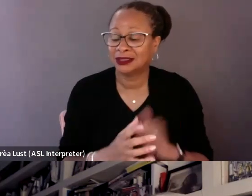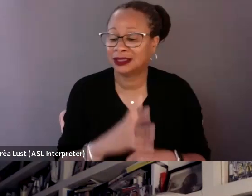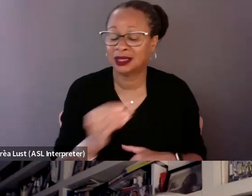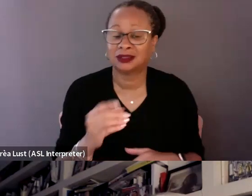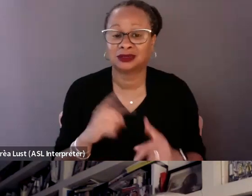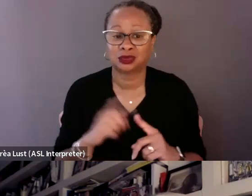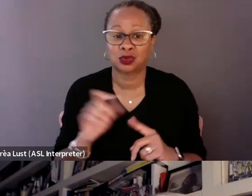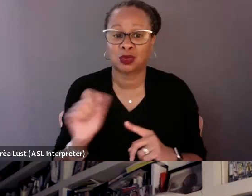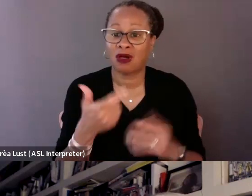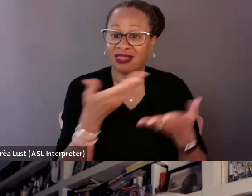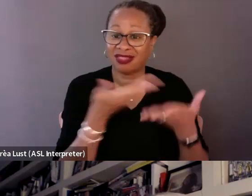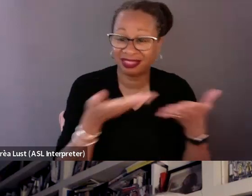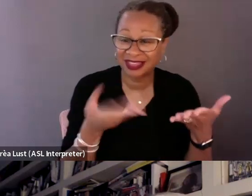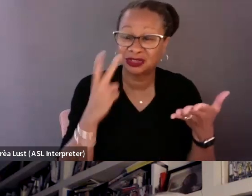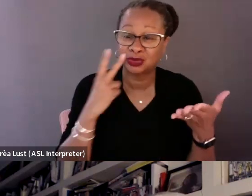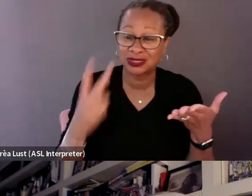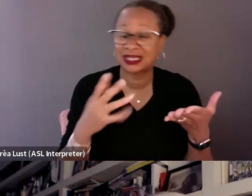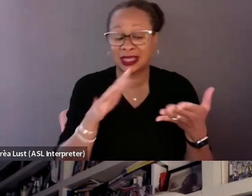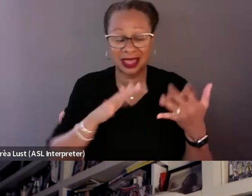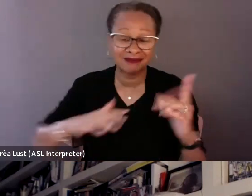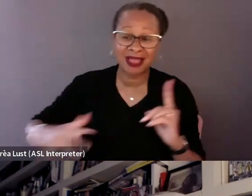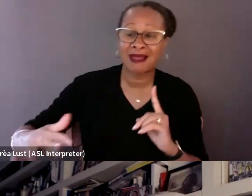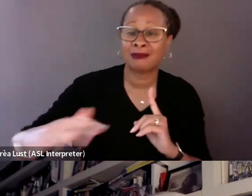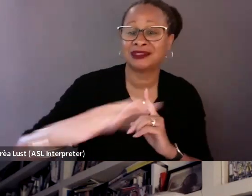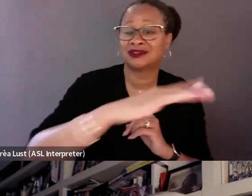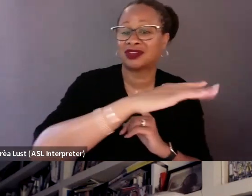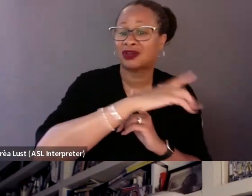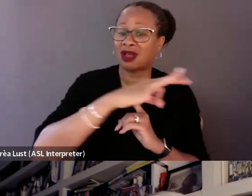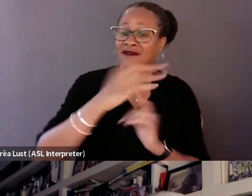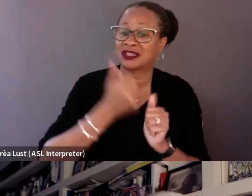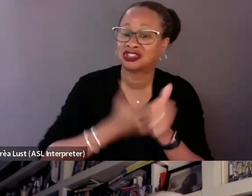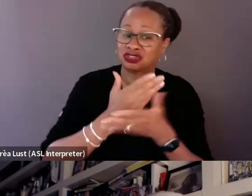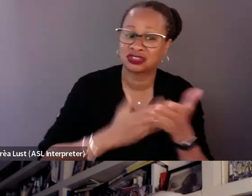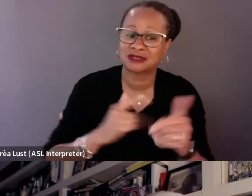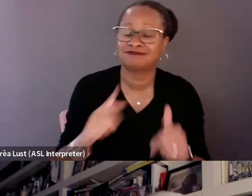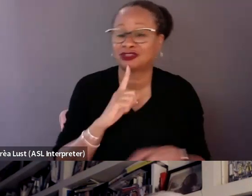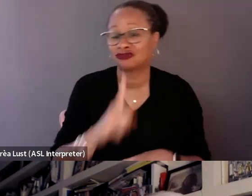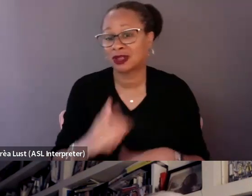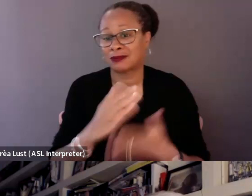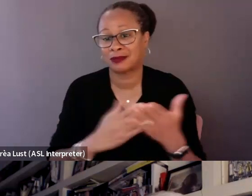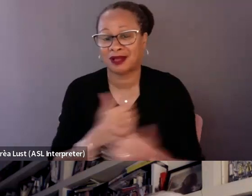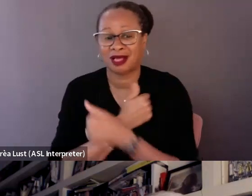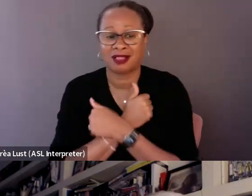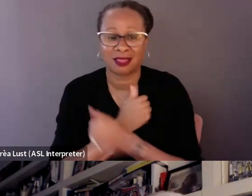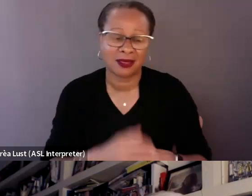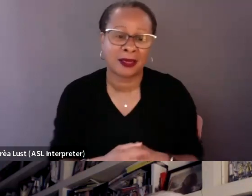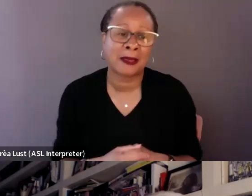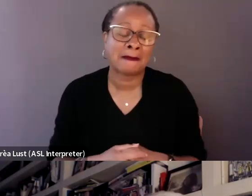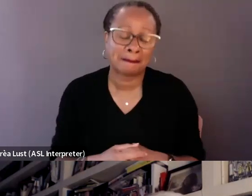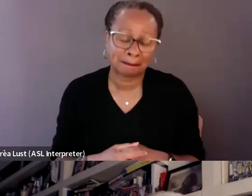all the object and the ambience, and you know, it's a love, is the kitchen and